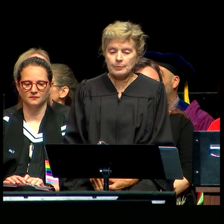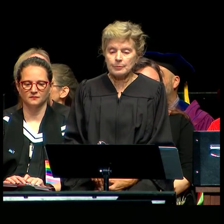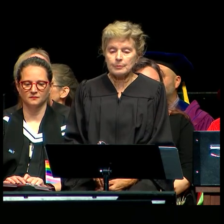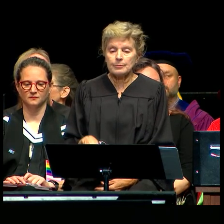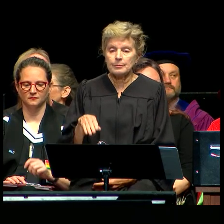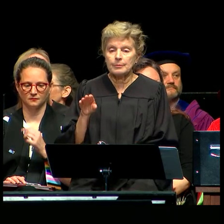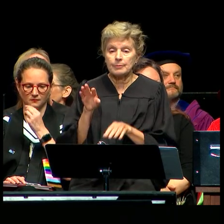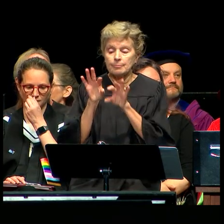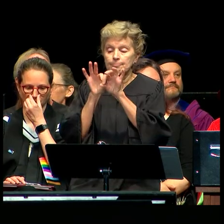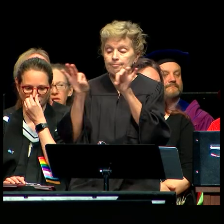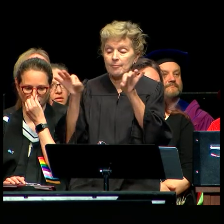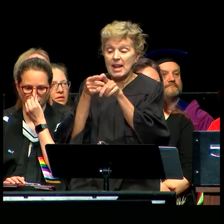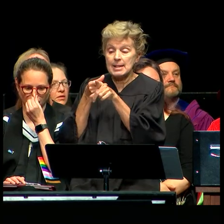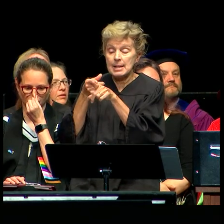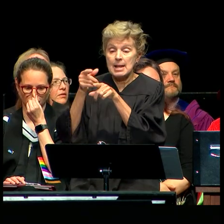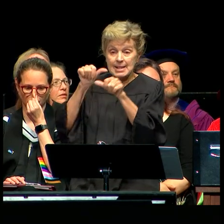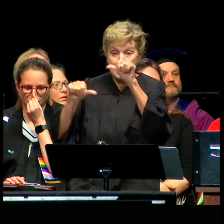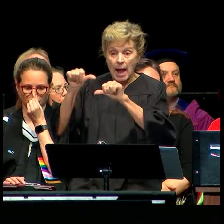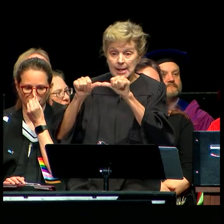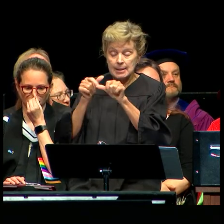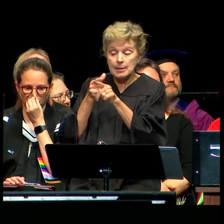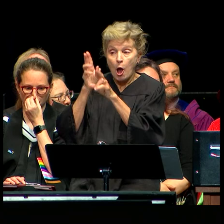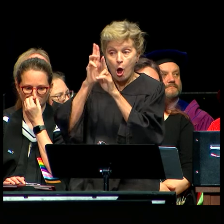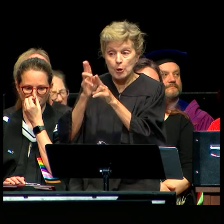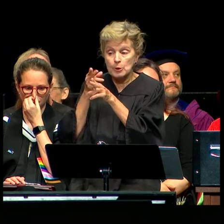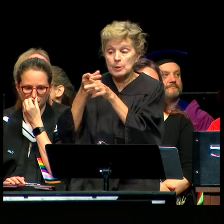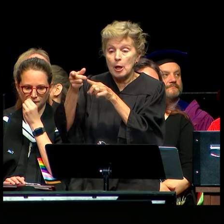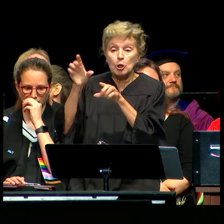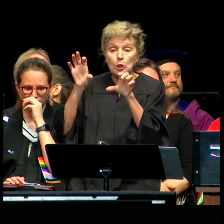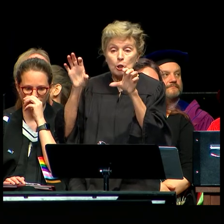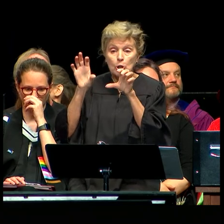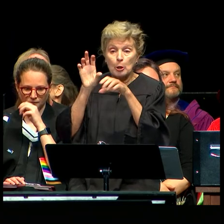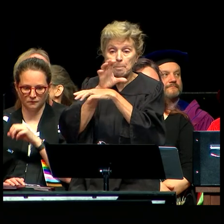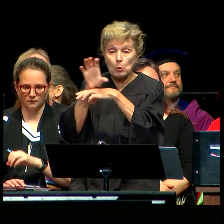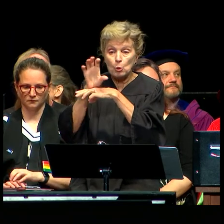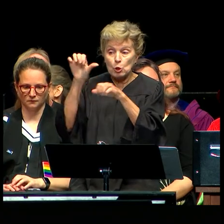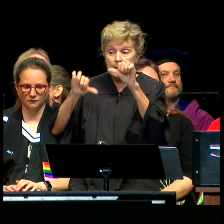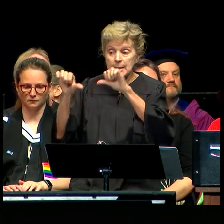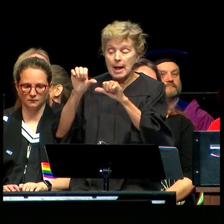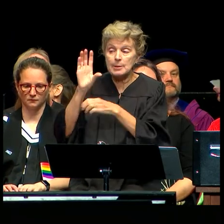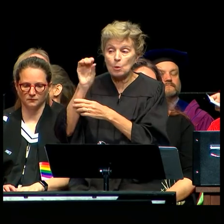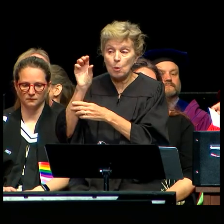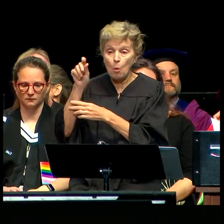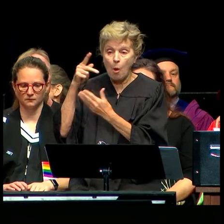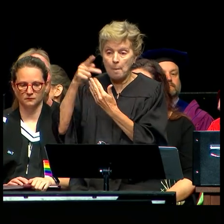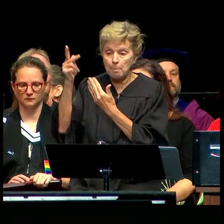Bachelor of Science Honors in Computer Science Cooperative Program.